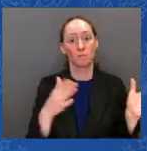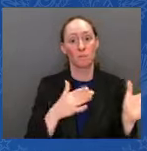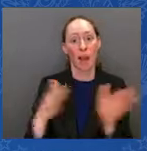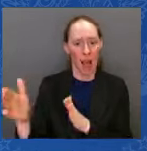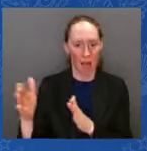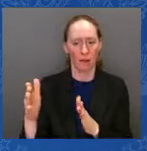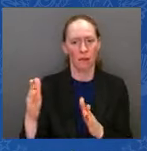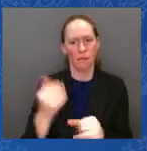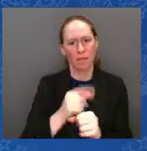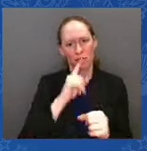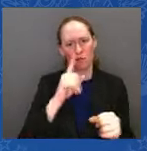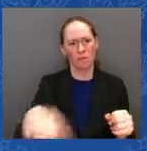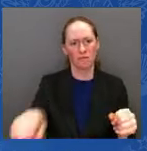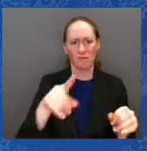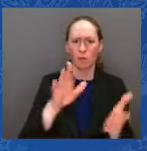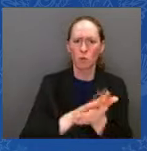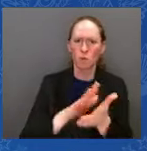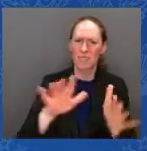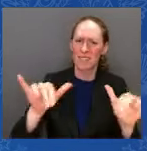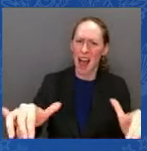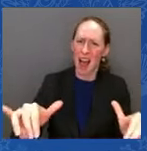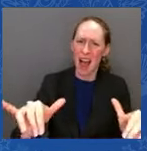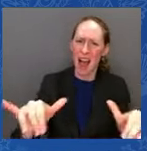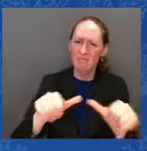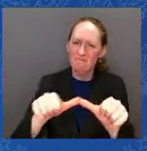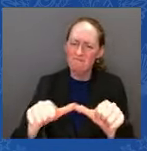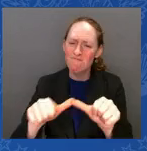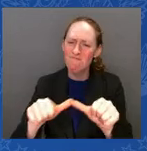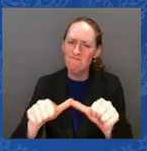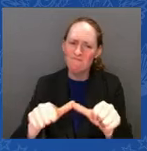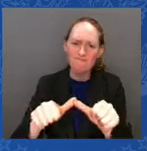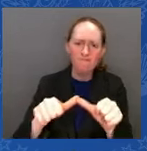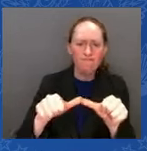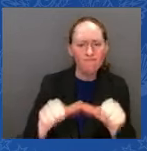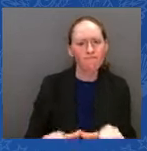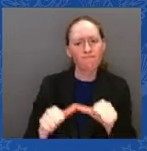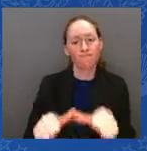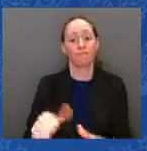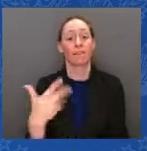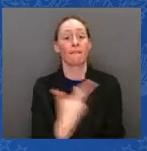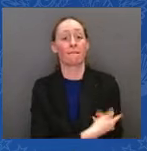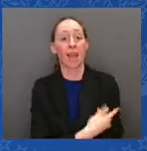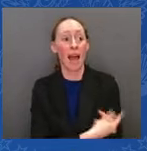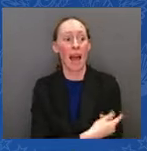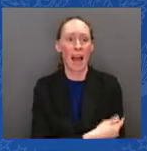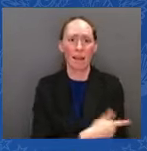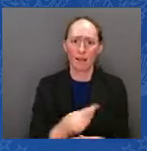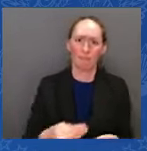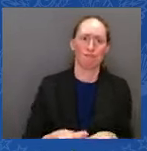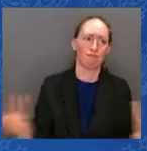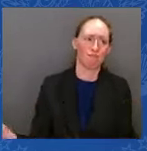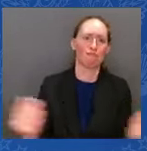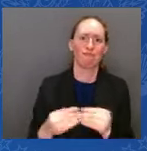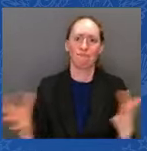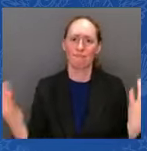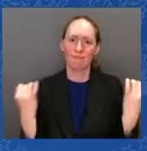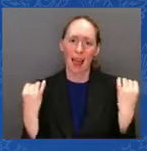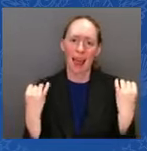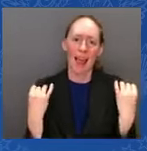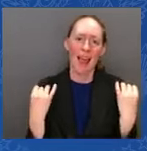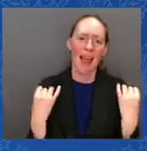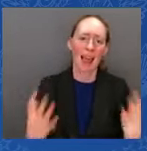and keep this school afloat, help vaccinate our nation, got immediate relief for folks who needed it the most, and got our economy back in